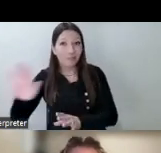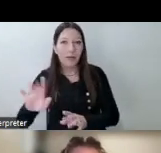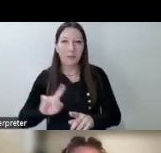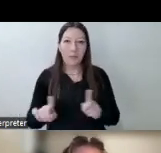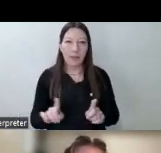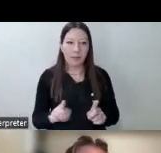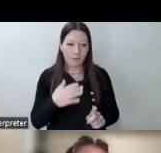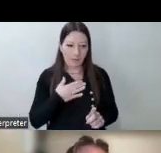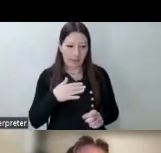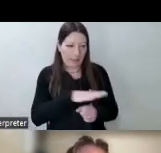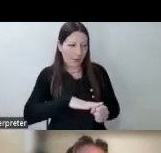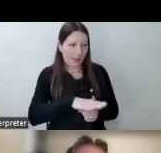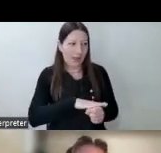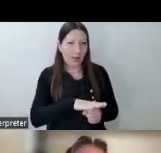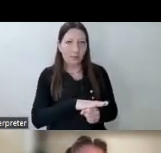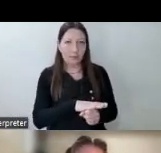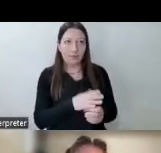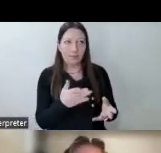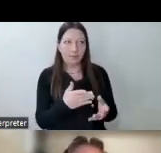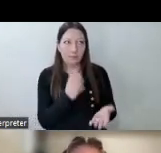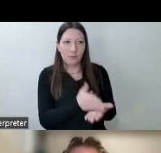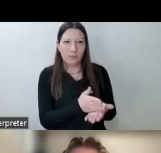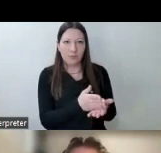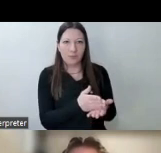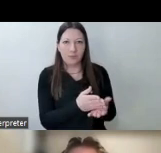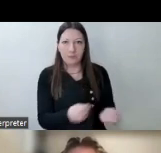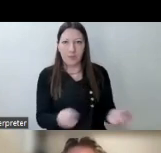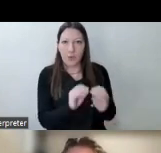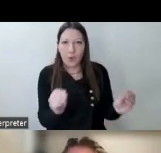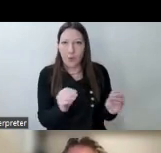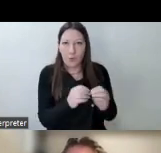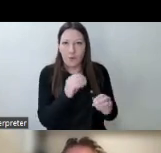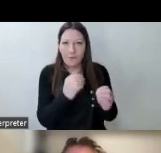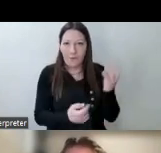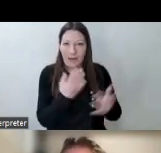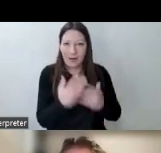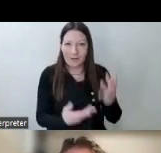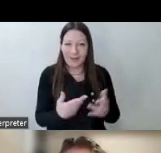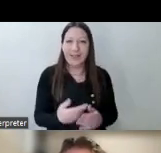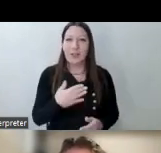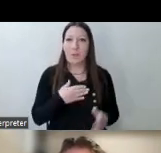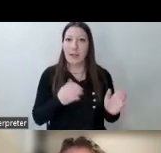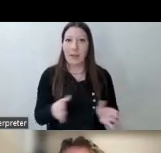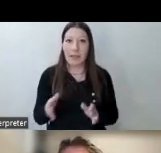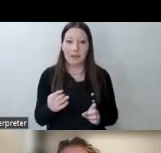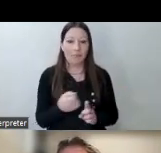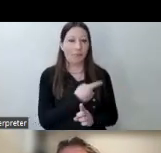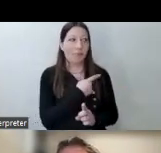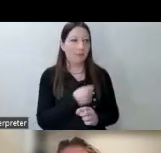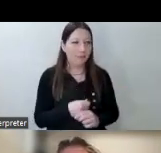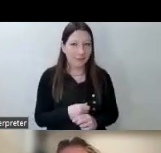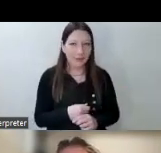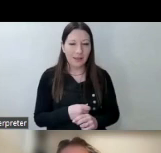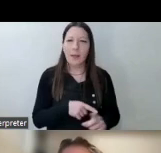in. And so this not only derailed my plans, but also caused a great deal of introspection. I